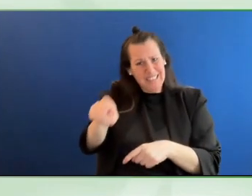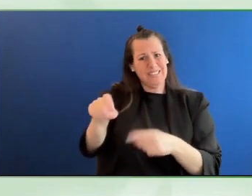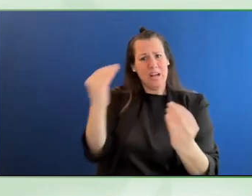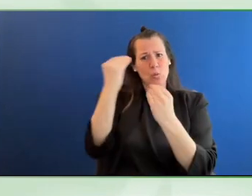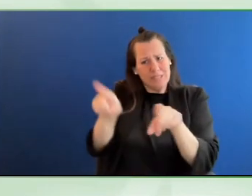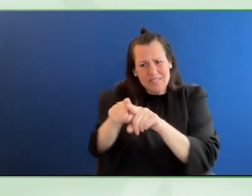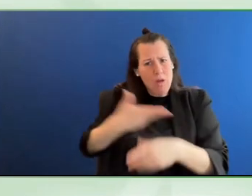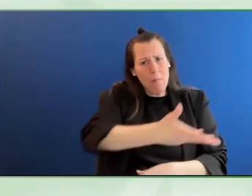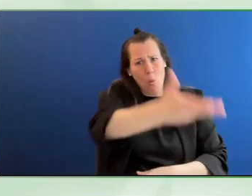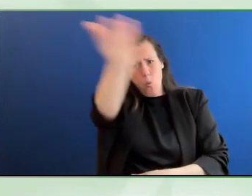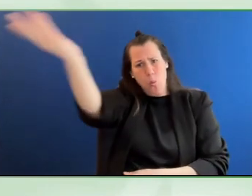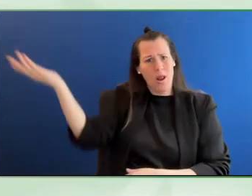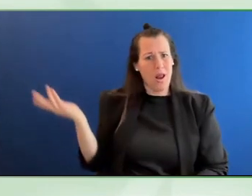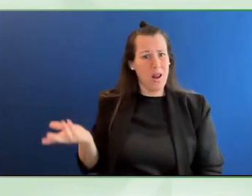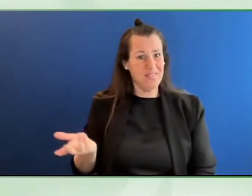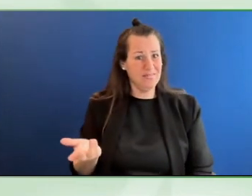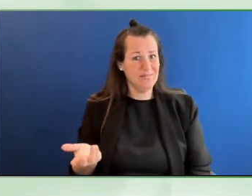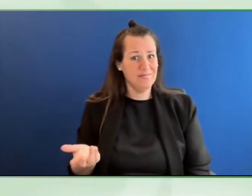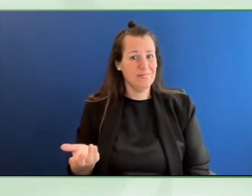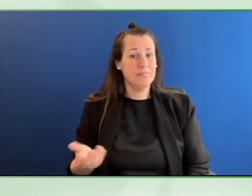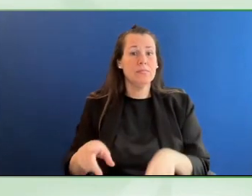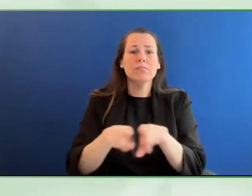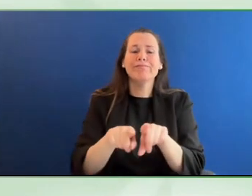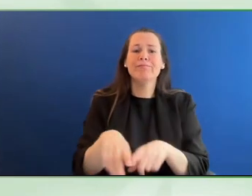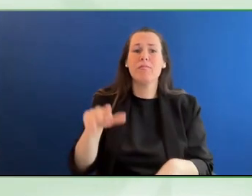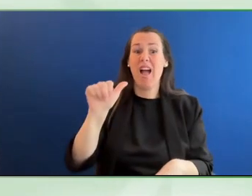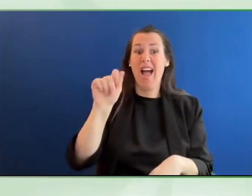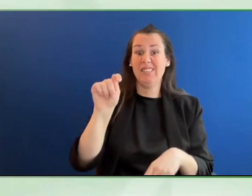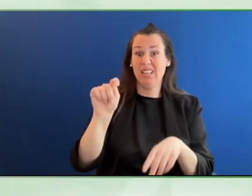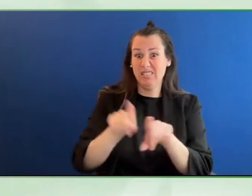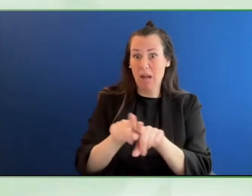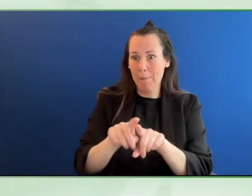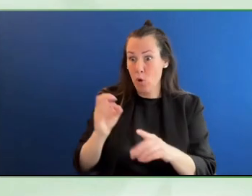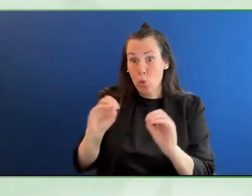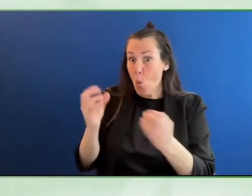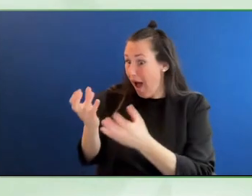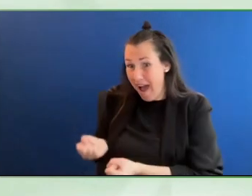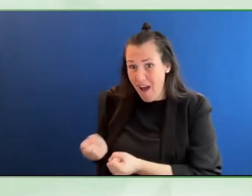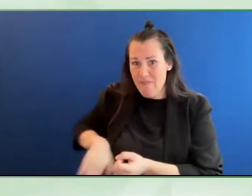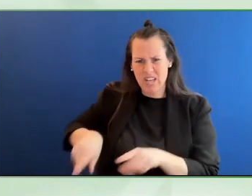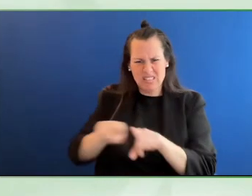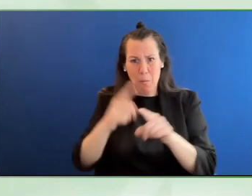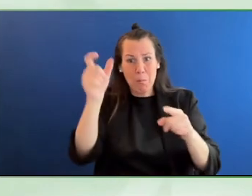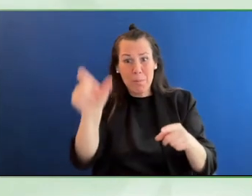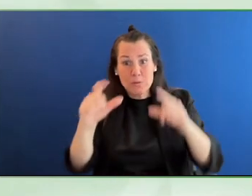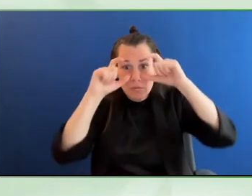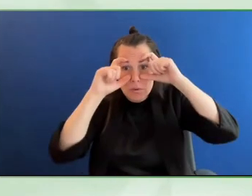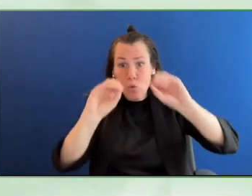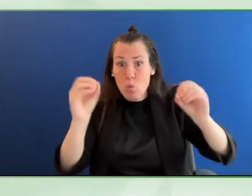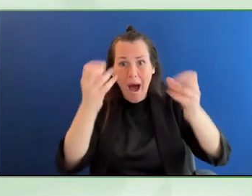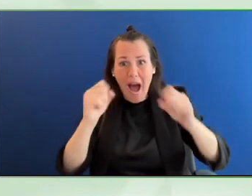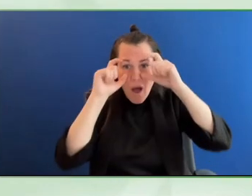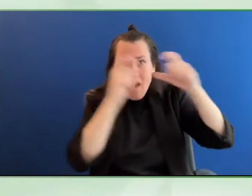is free. So why isn't it everywhere? two things. One is that no one has done it